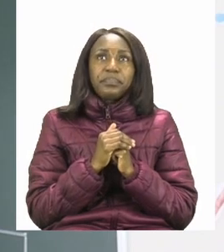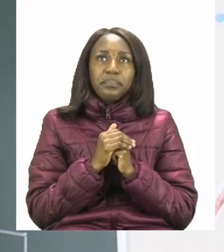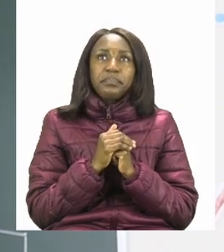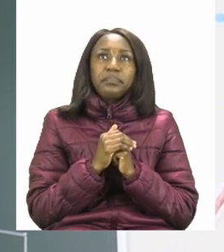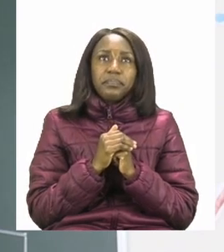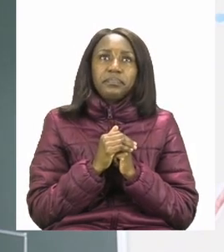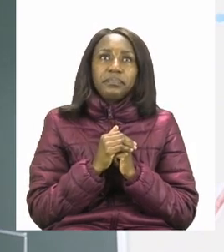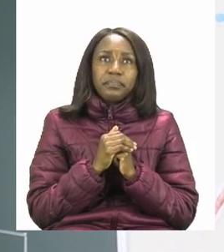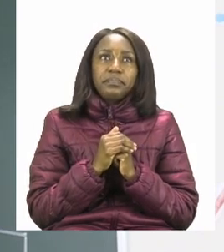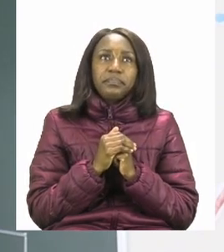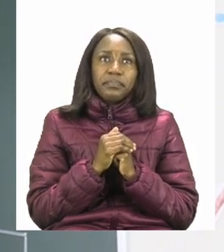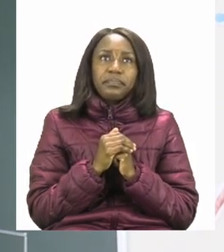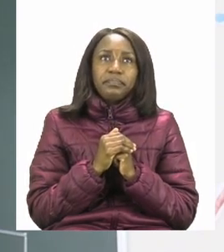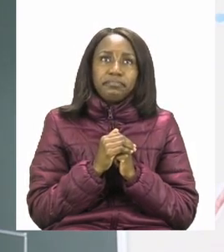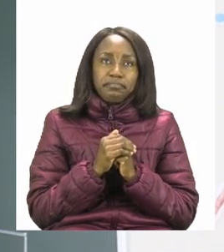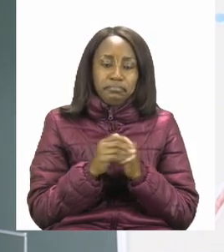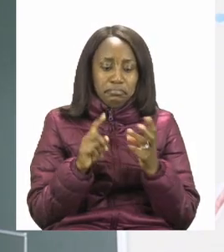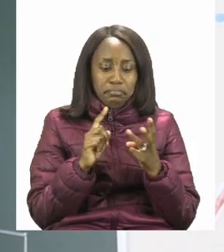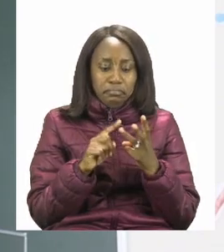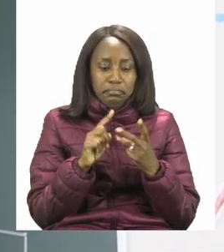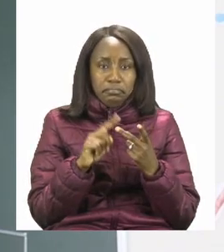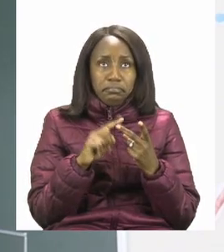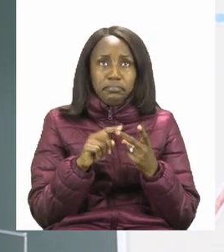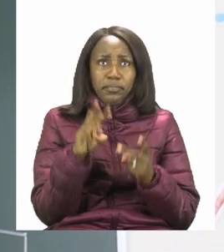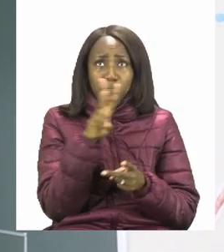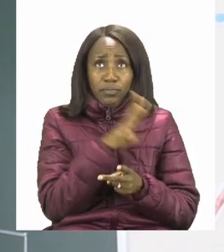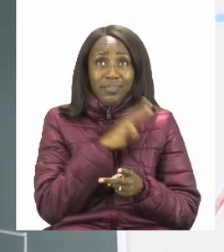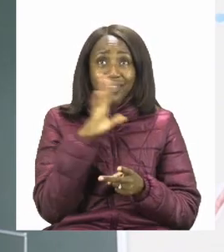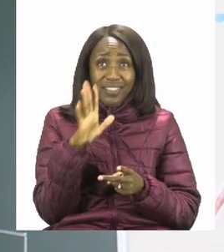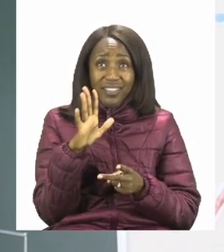that it is bigger. Then if we